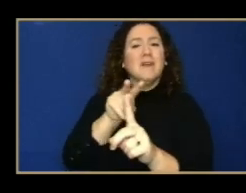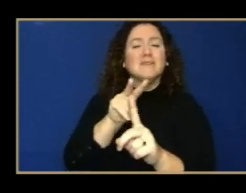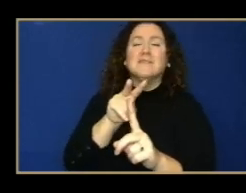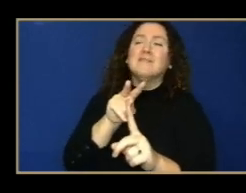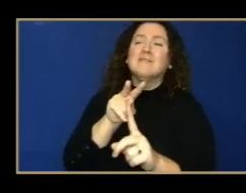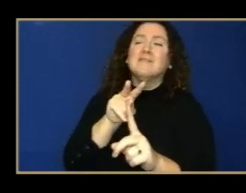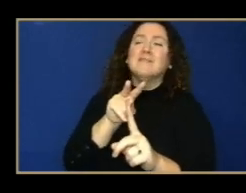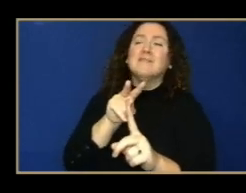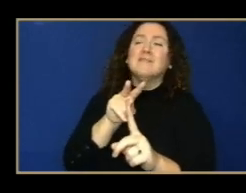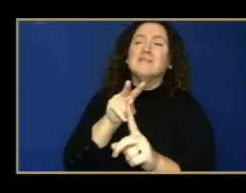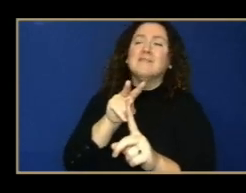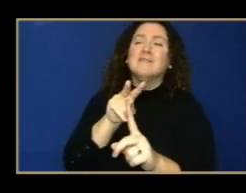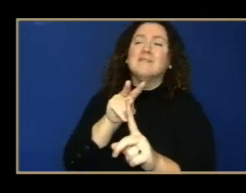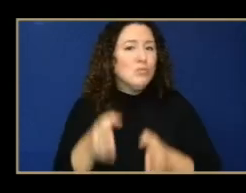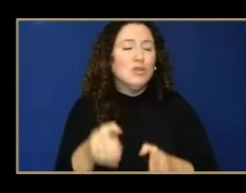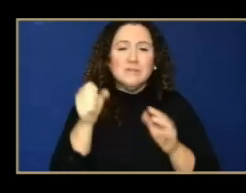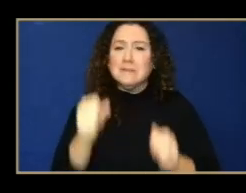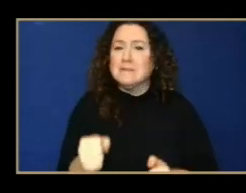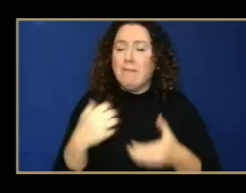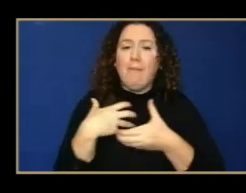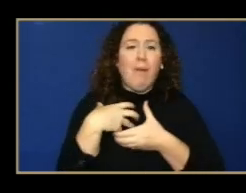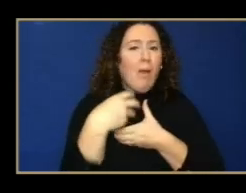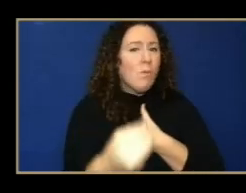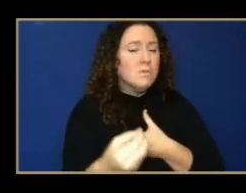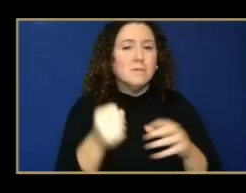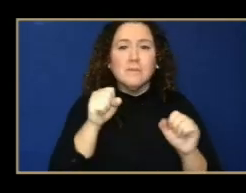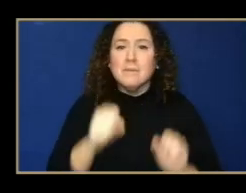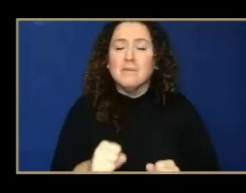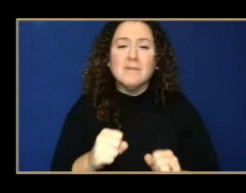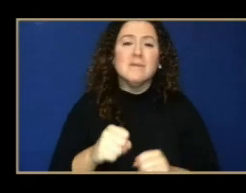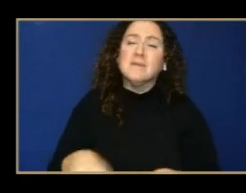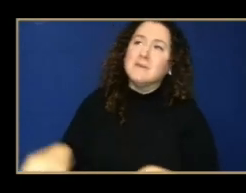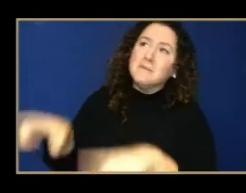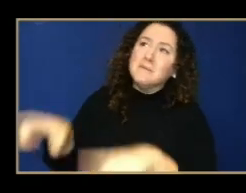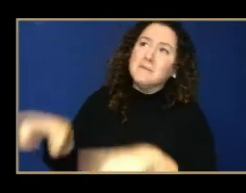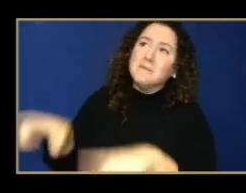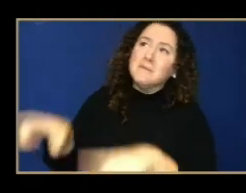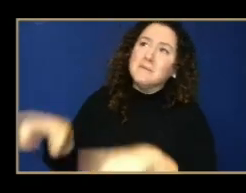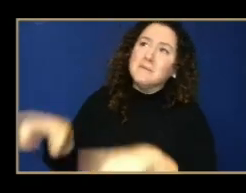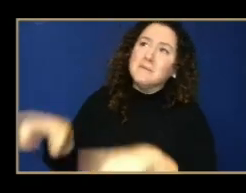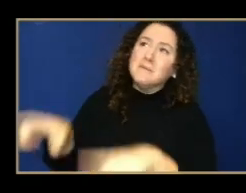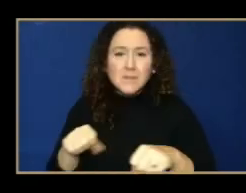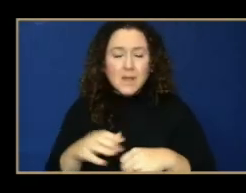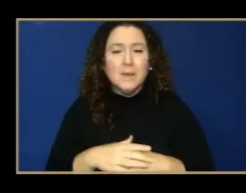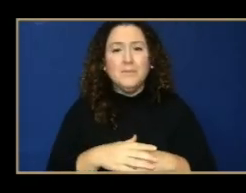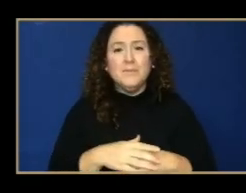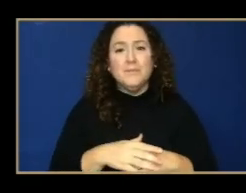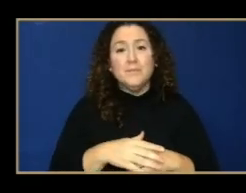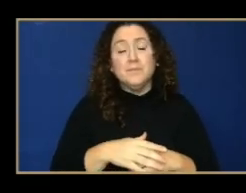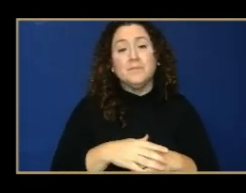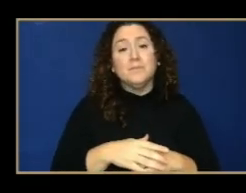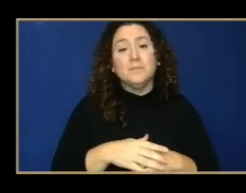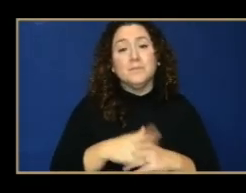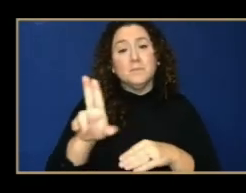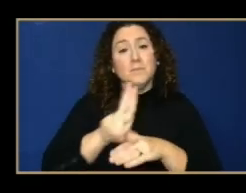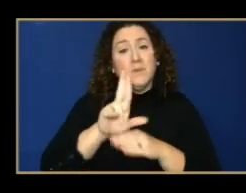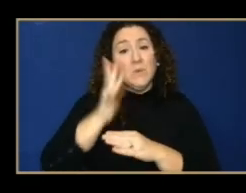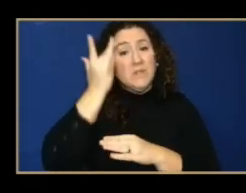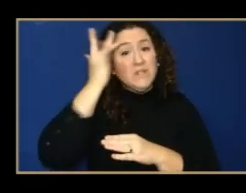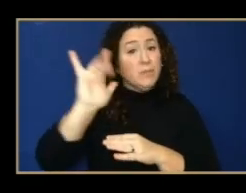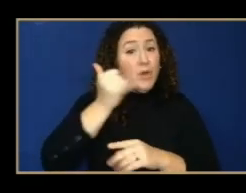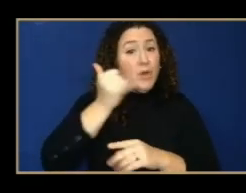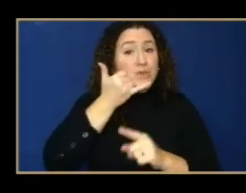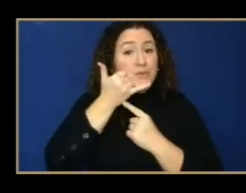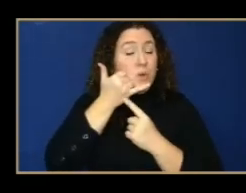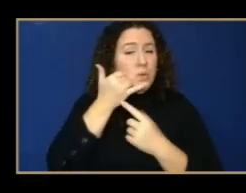these planets. If you're using a phone, smartphone, you want to take photos of it. You can. Many modern phones have